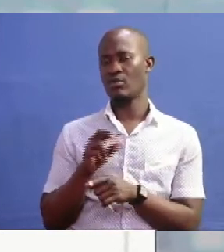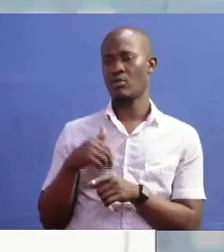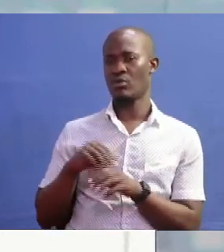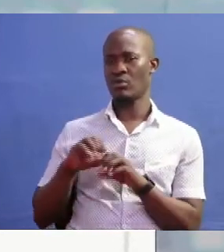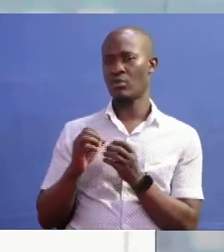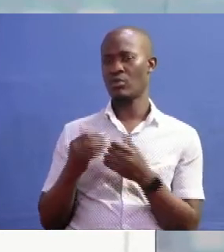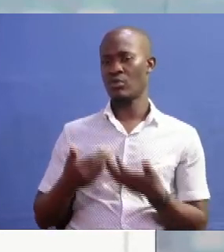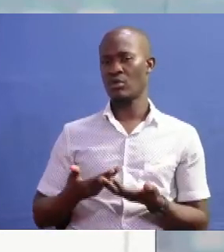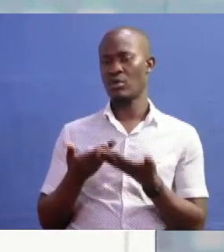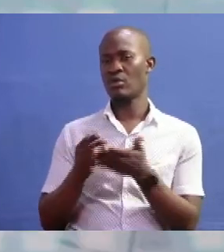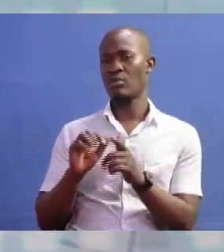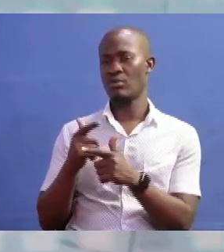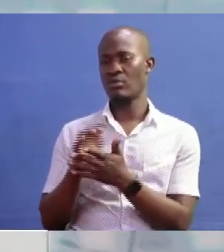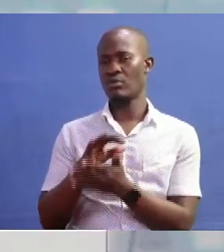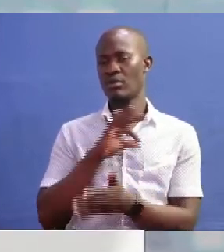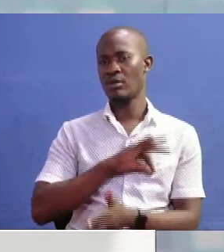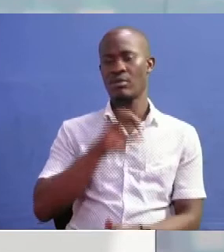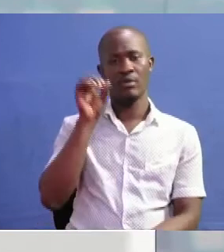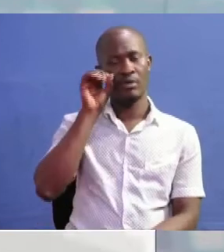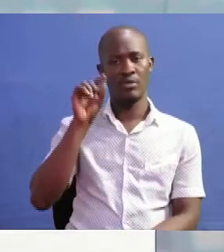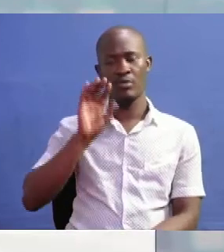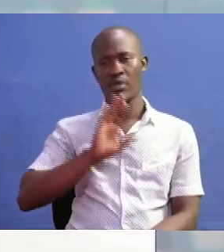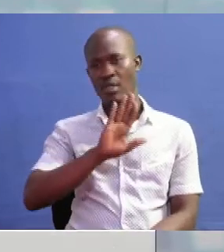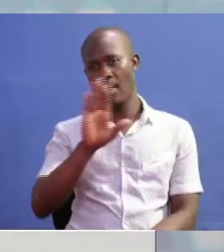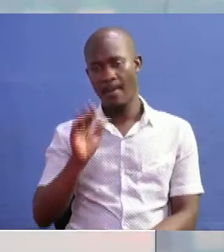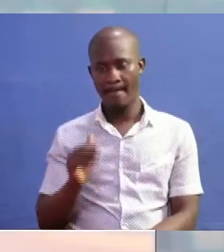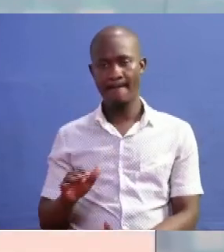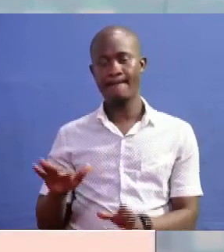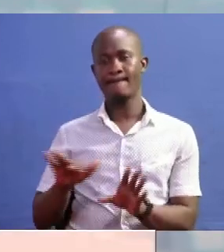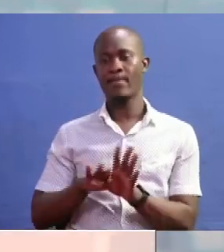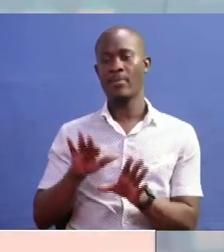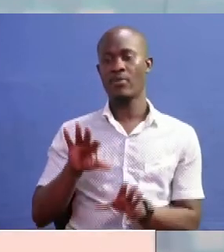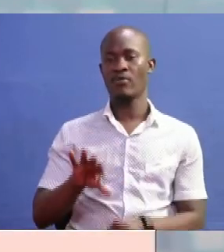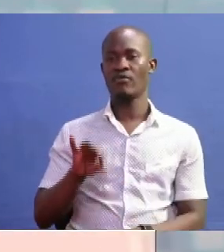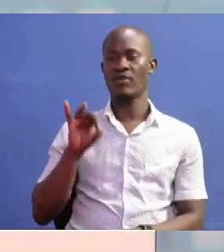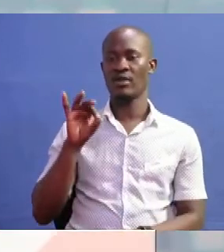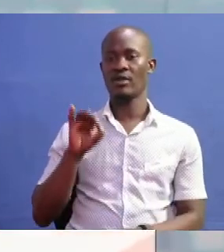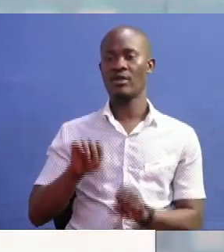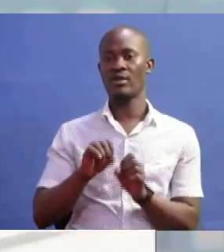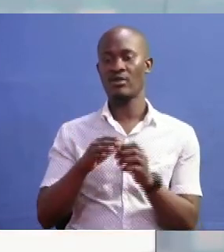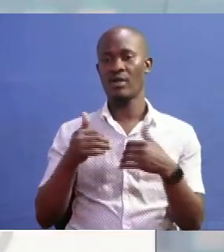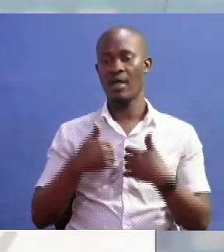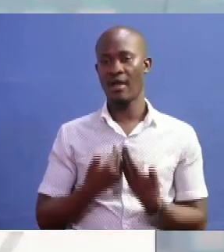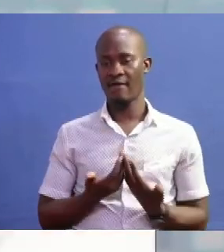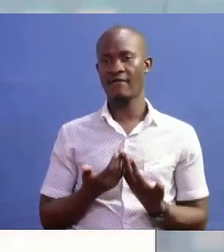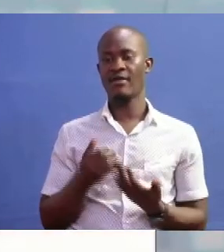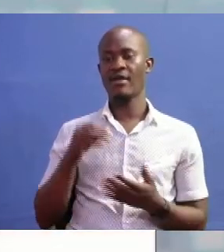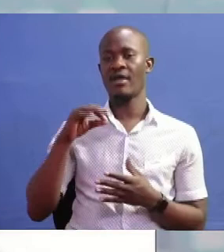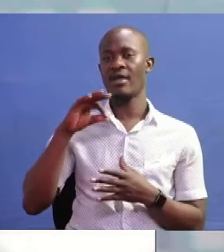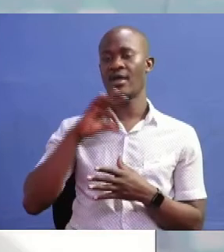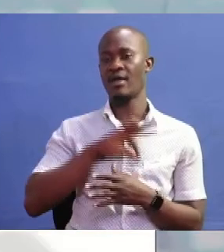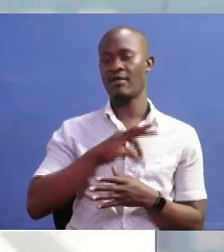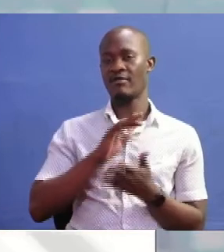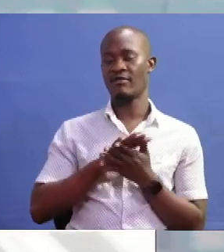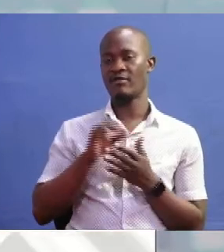currently offering the different investment options to their members. You'll find a SACCO offering an investment option like